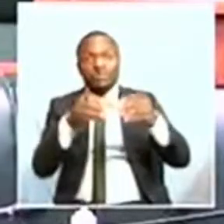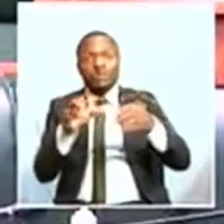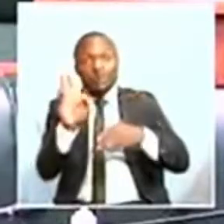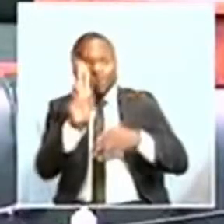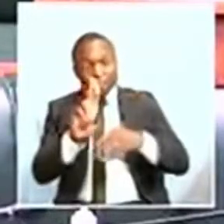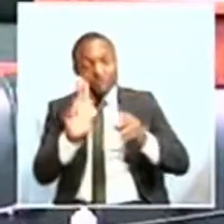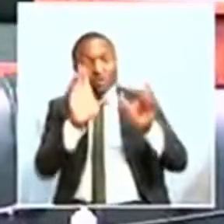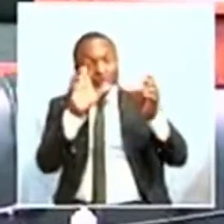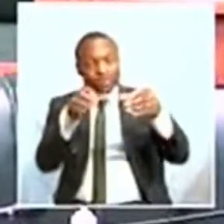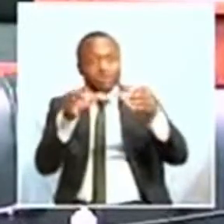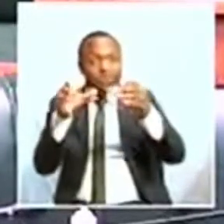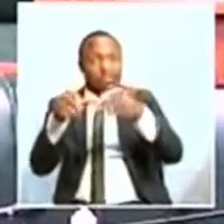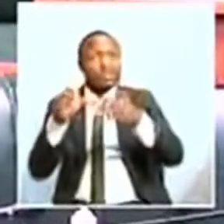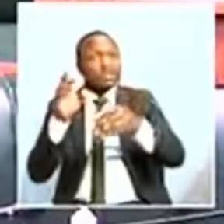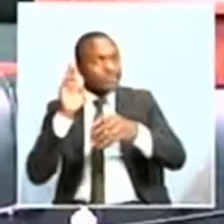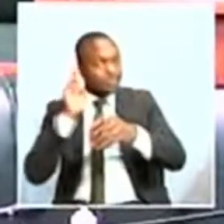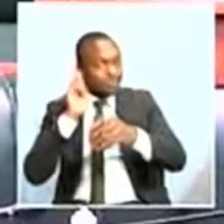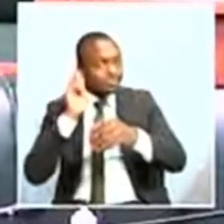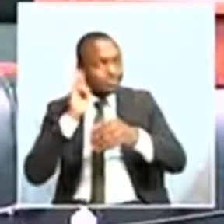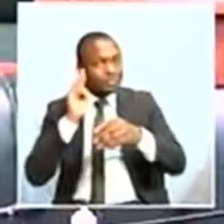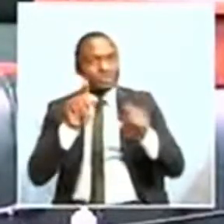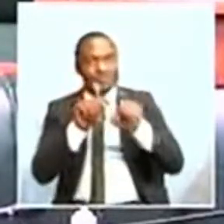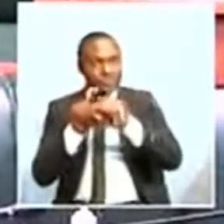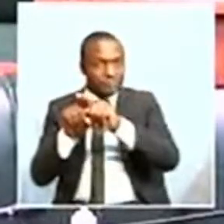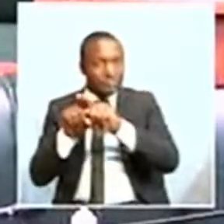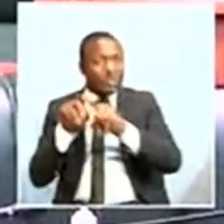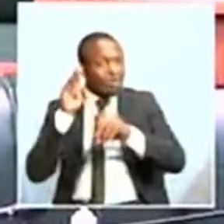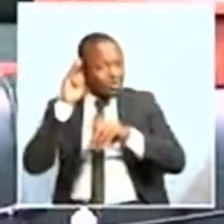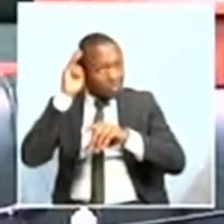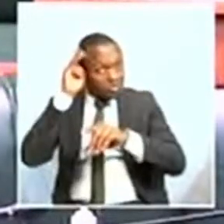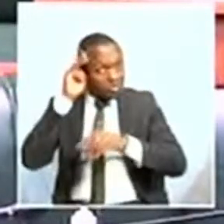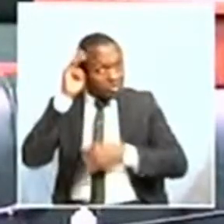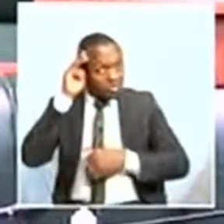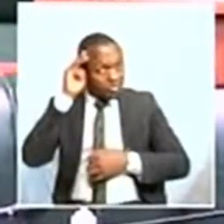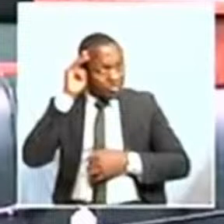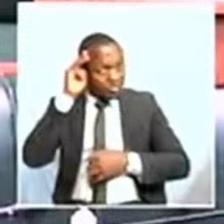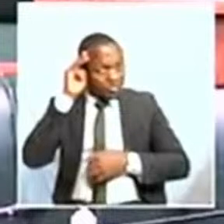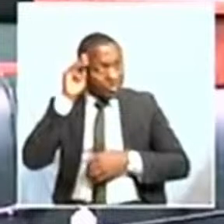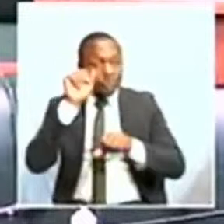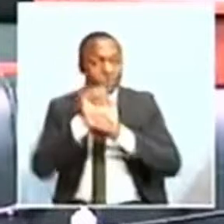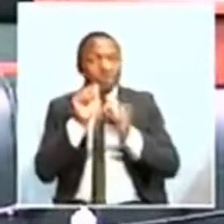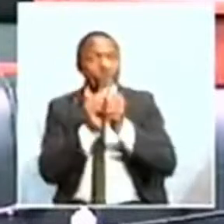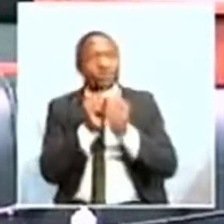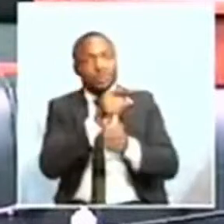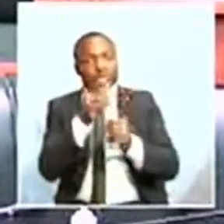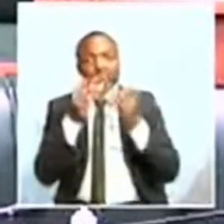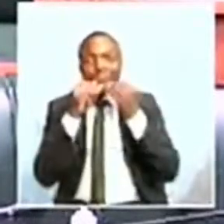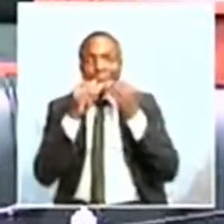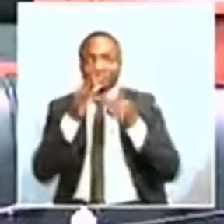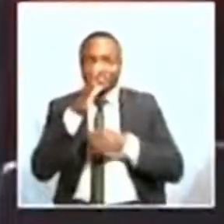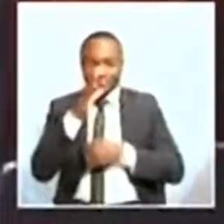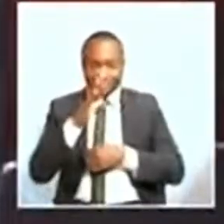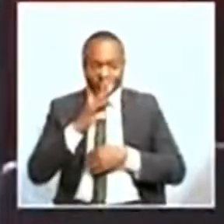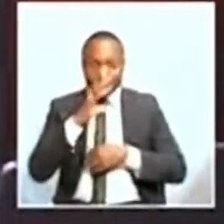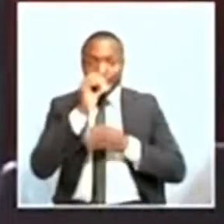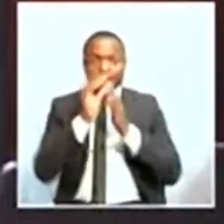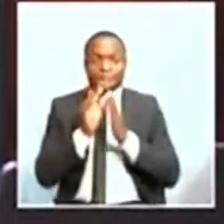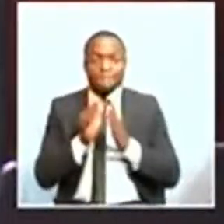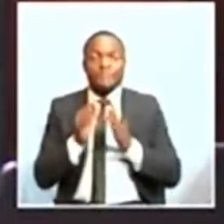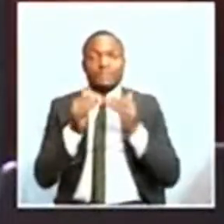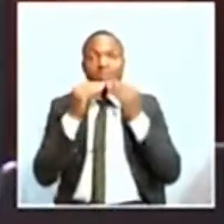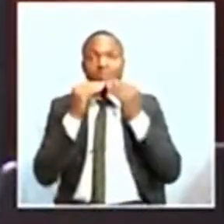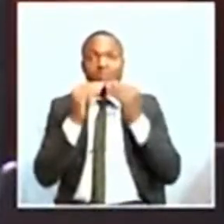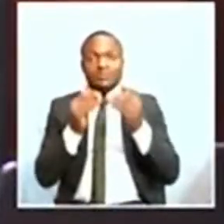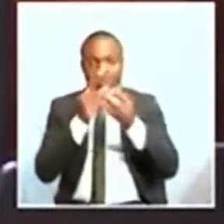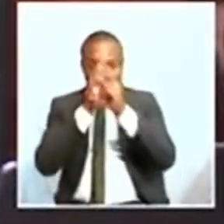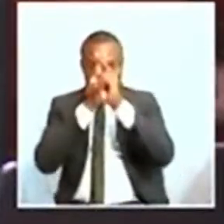our community radios, and also our ministry is ready to work with you. I thank you, Madam Speaker. Thank